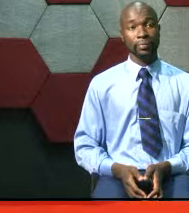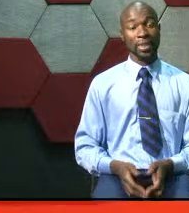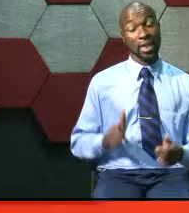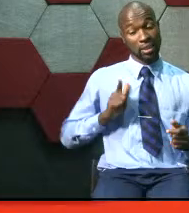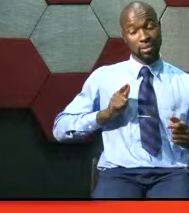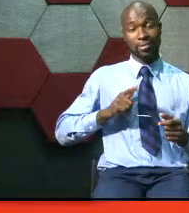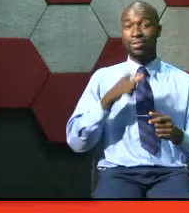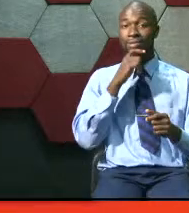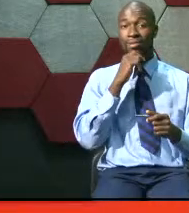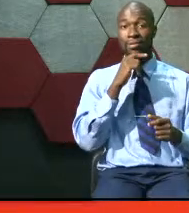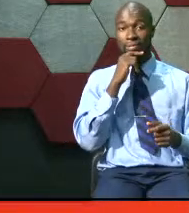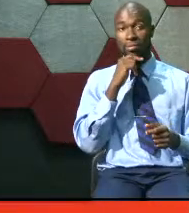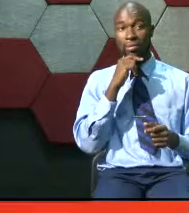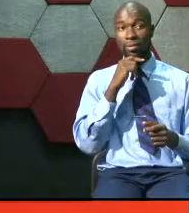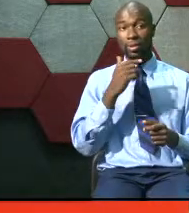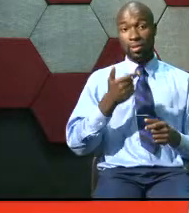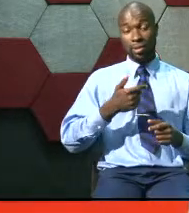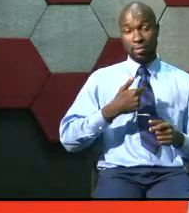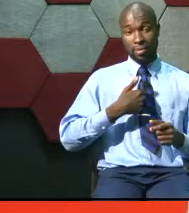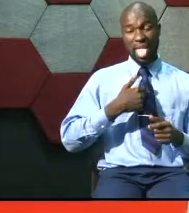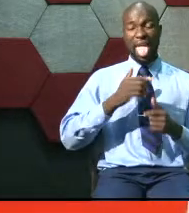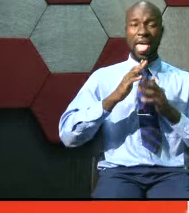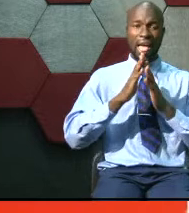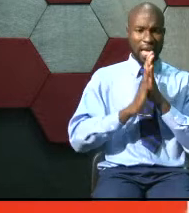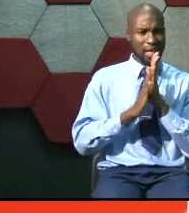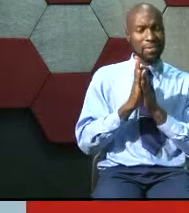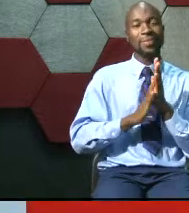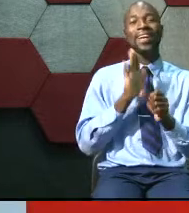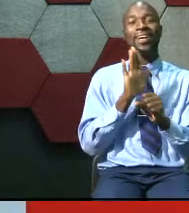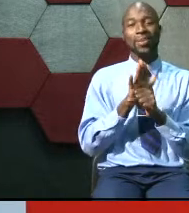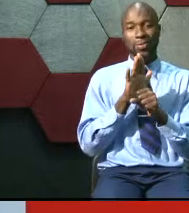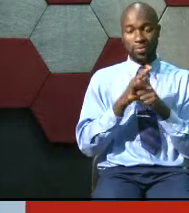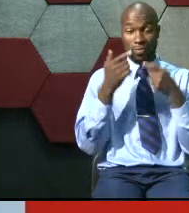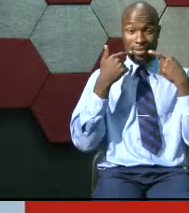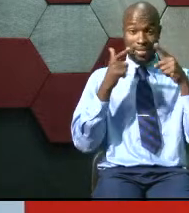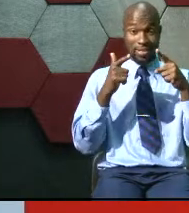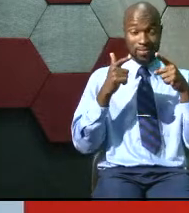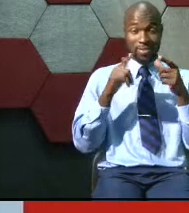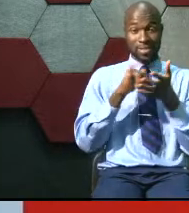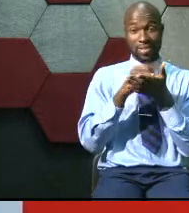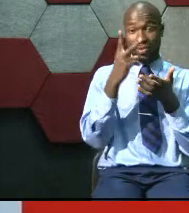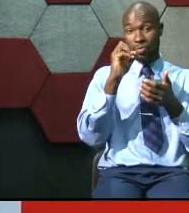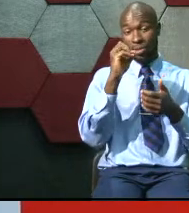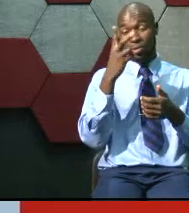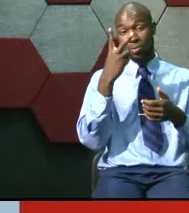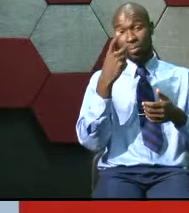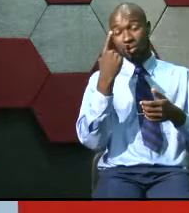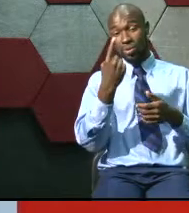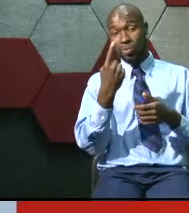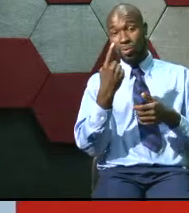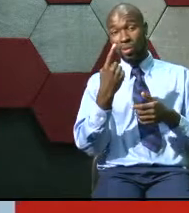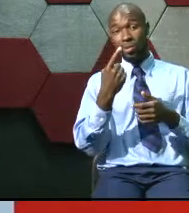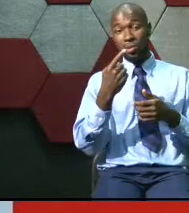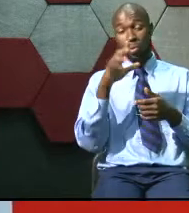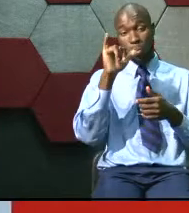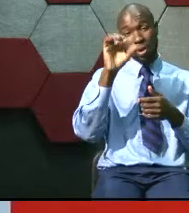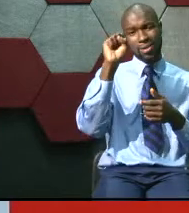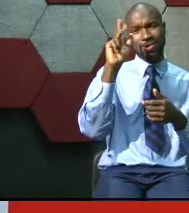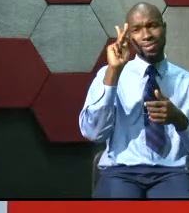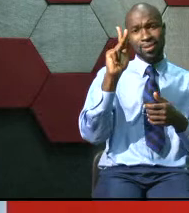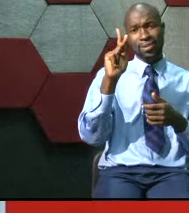Ladies and gentlemen, I'm delighted to announce that the 2021 YSK Innovative